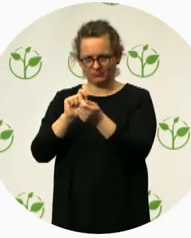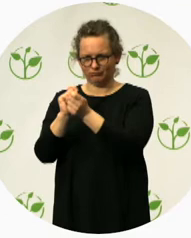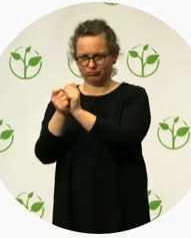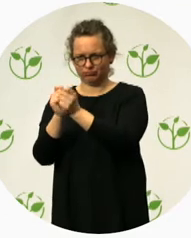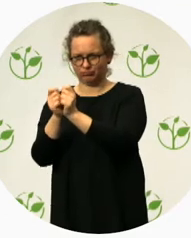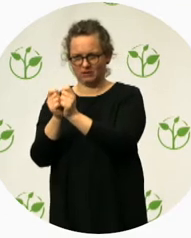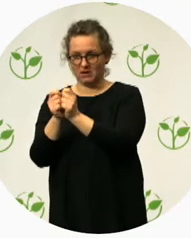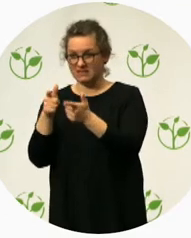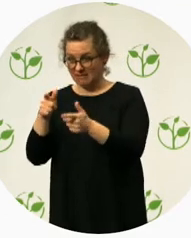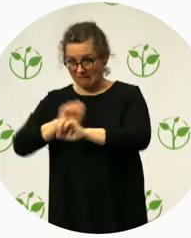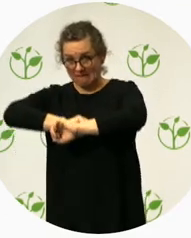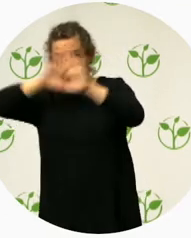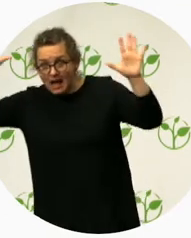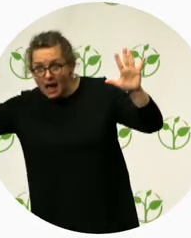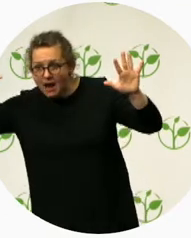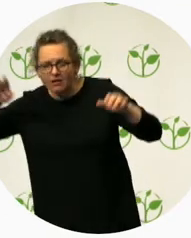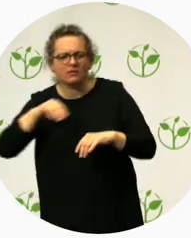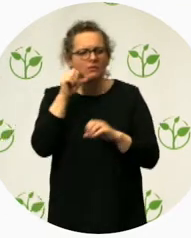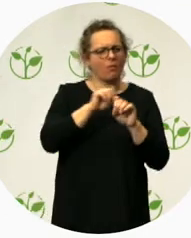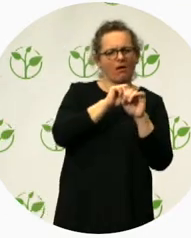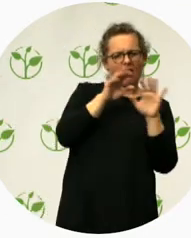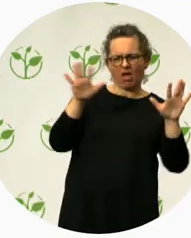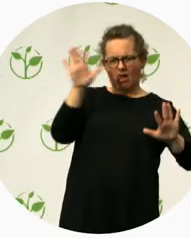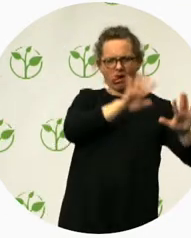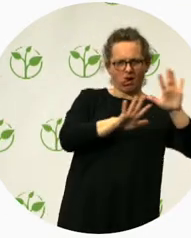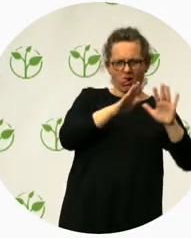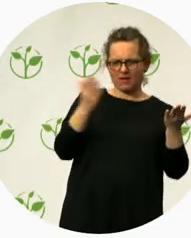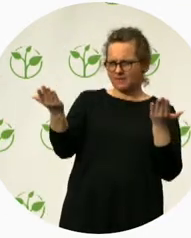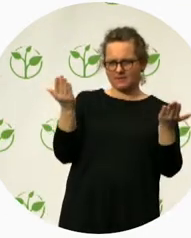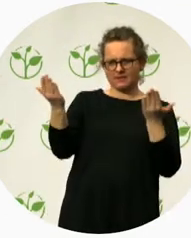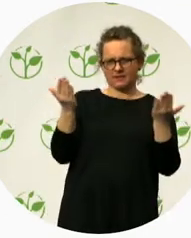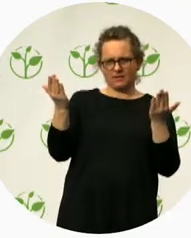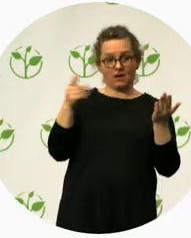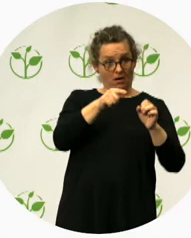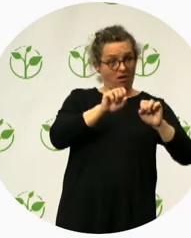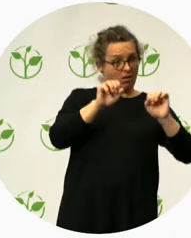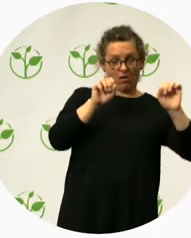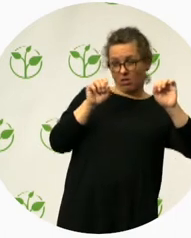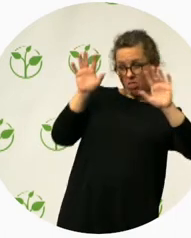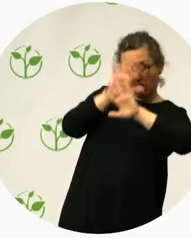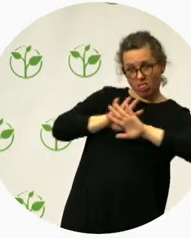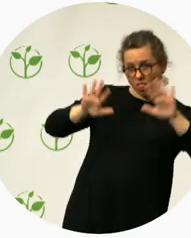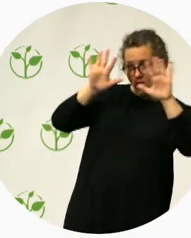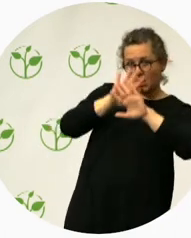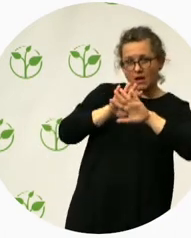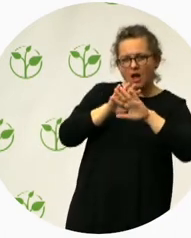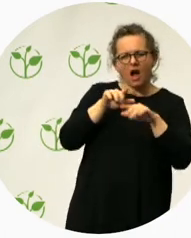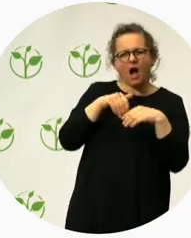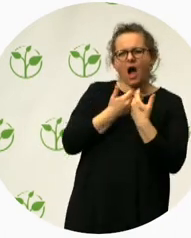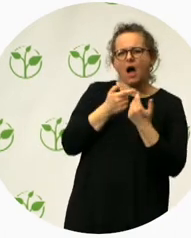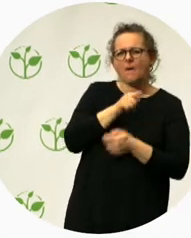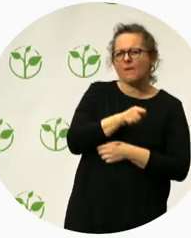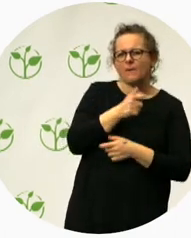used by Google to improve the quality of its automatic character recognition, its text